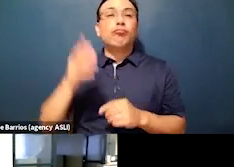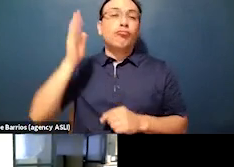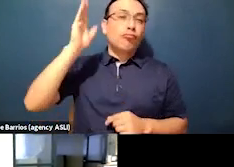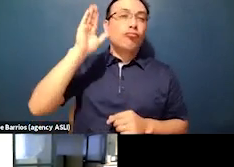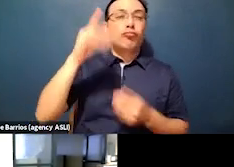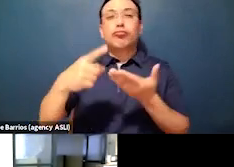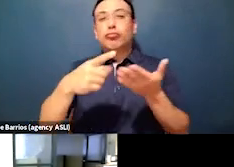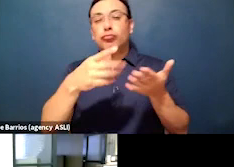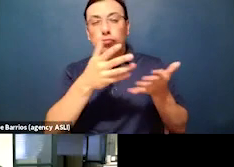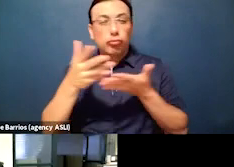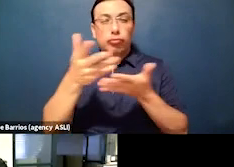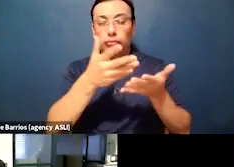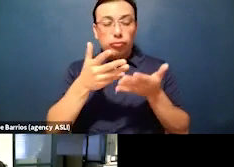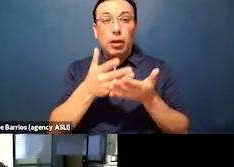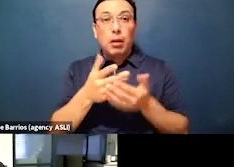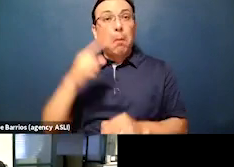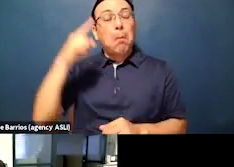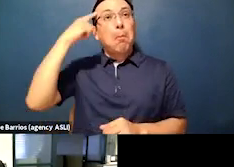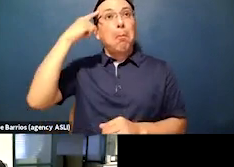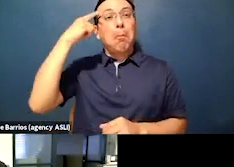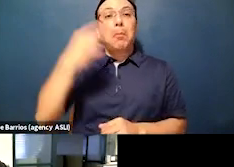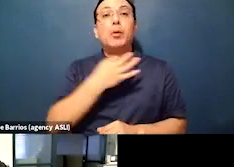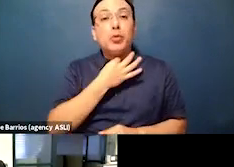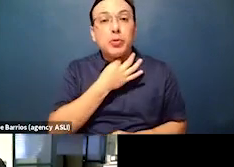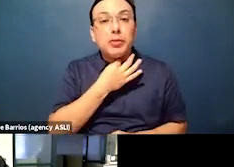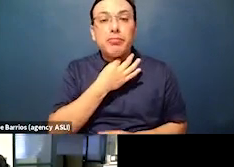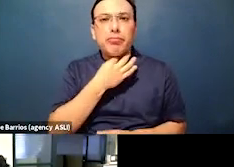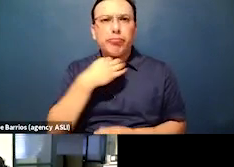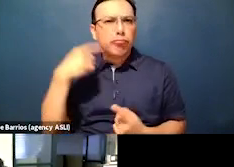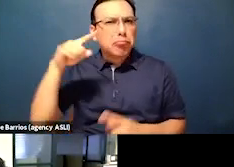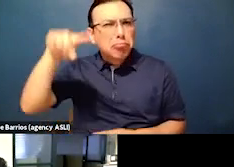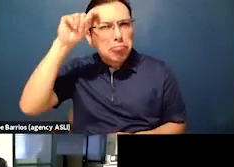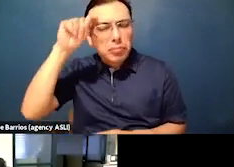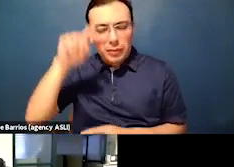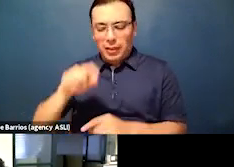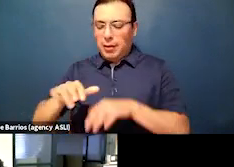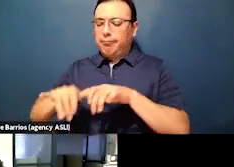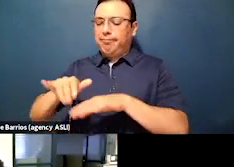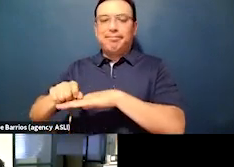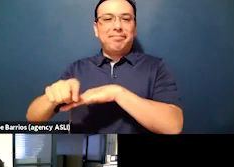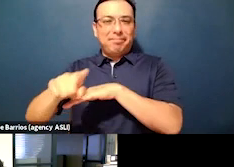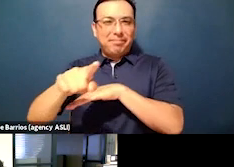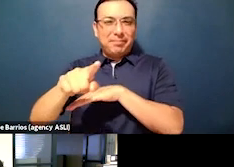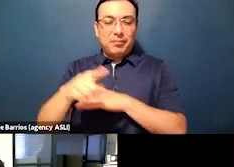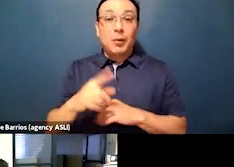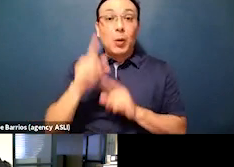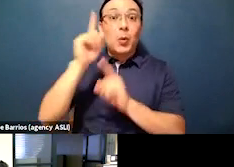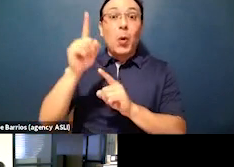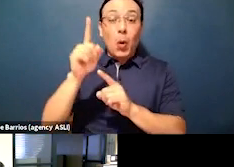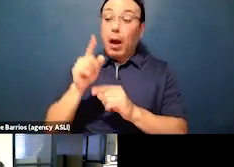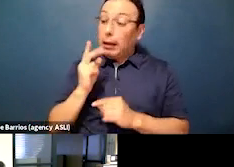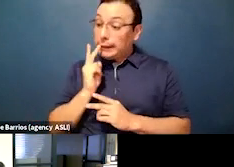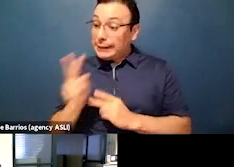questions, please put them in the QA function. We'll try to answer them as we go along, time permitting. Otherwise, we